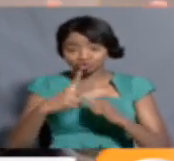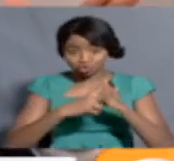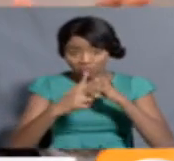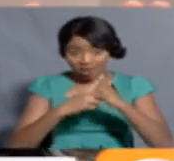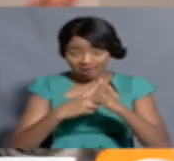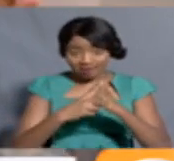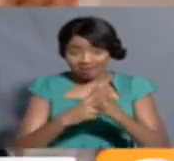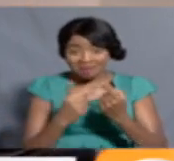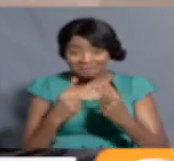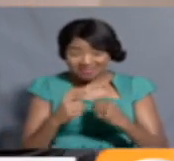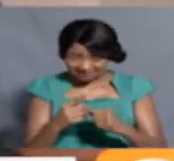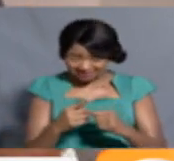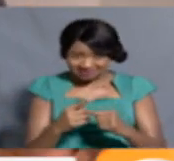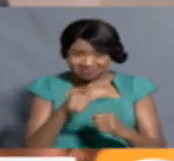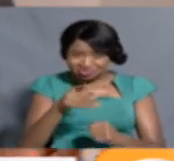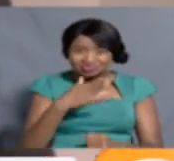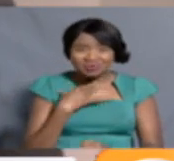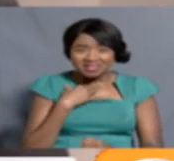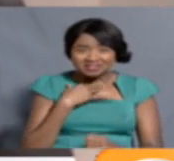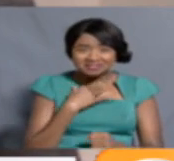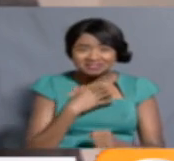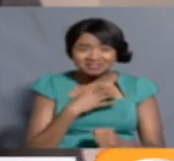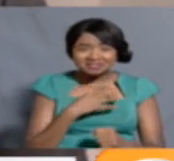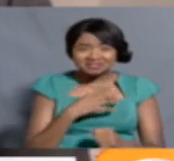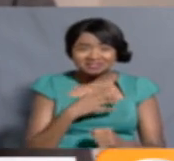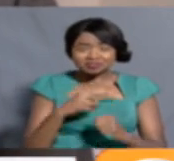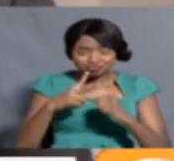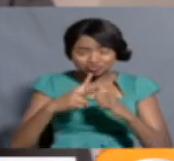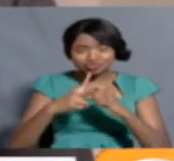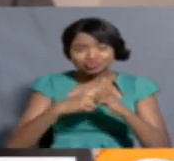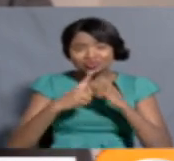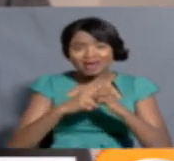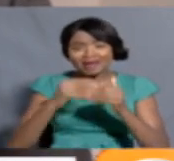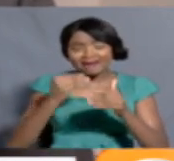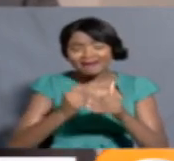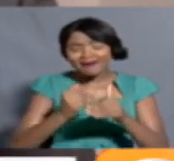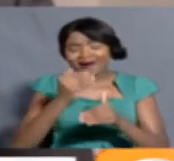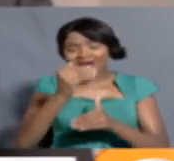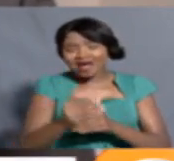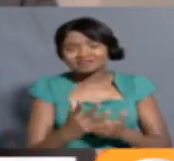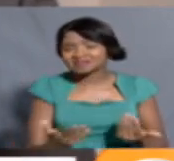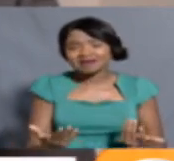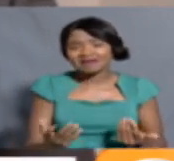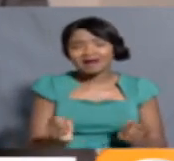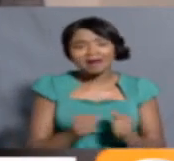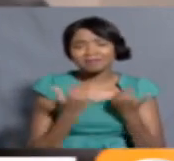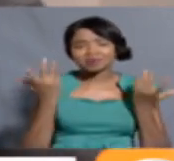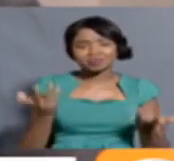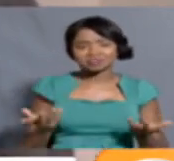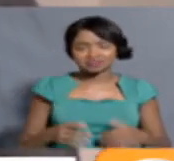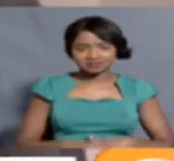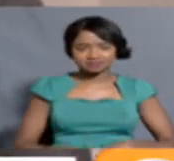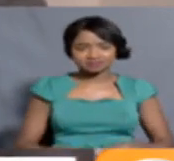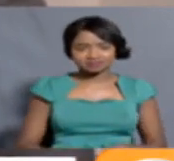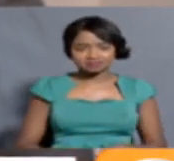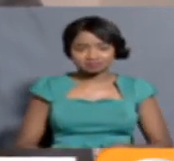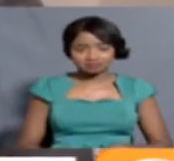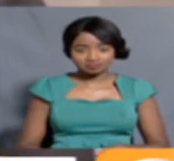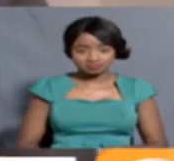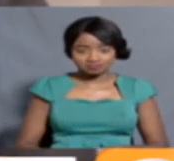in what is happening between now and July. I'm more interested in what will happen post July. Linus, I don't know, are you going to start